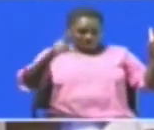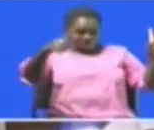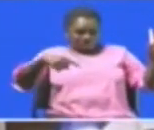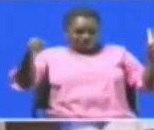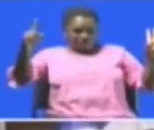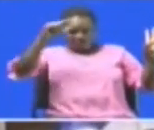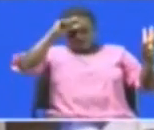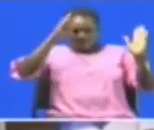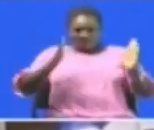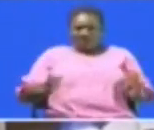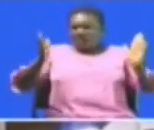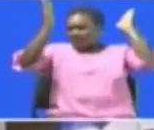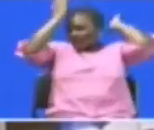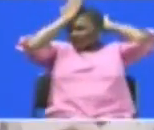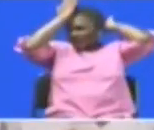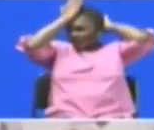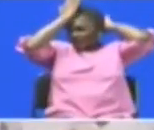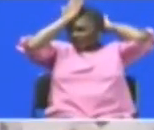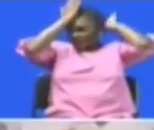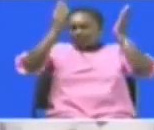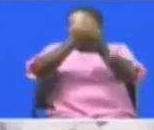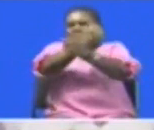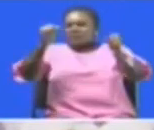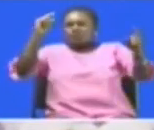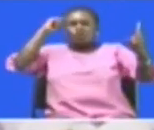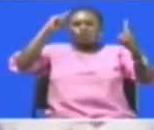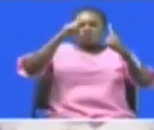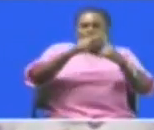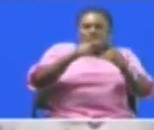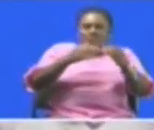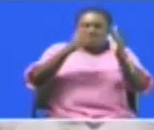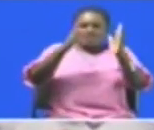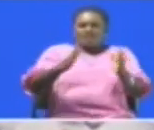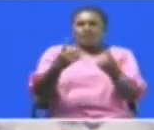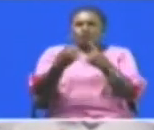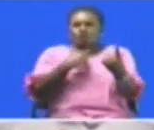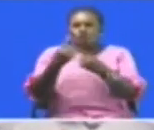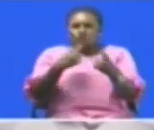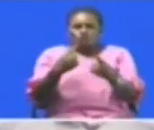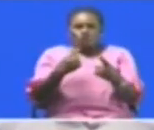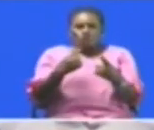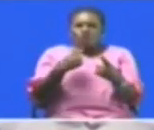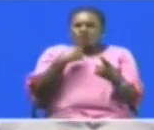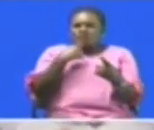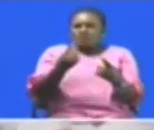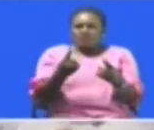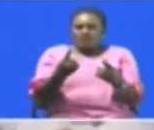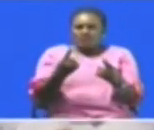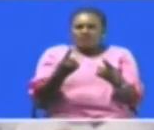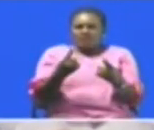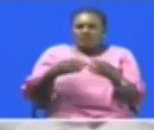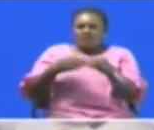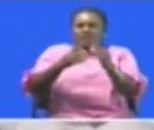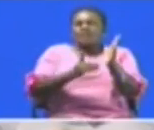endorsed Kakamega Governor Wycliffe Oparanya's presidential bid. Leaders who spoke expressed faith in Governor's ability to